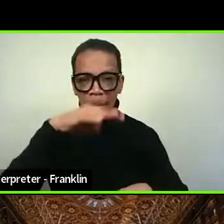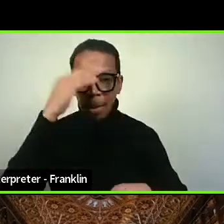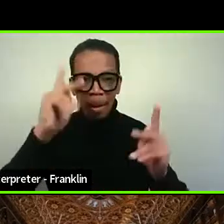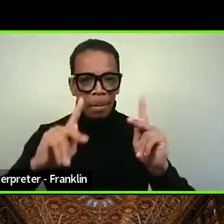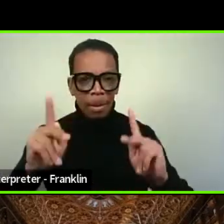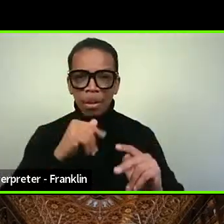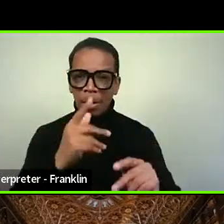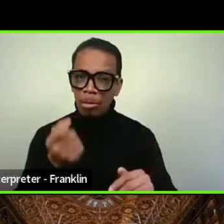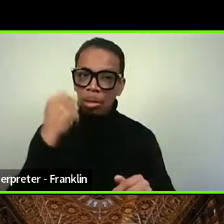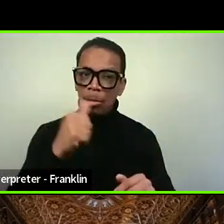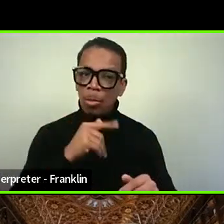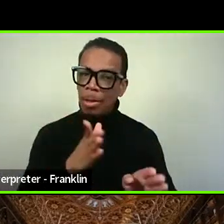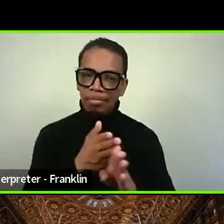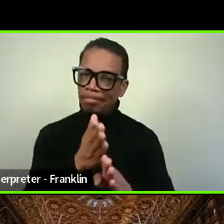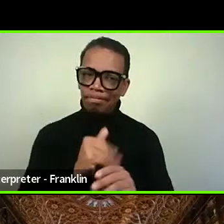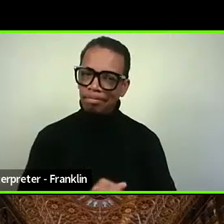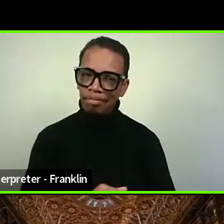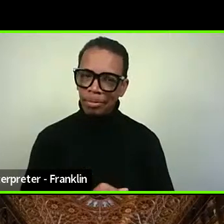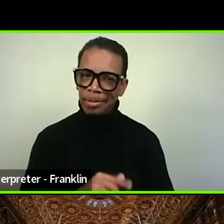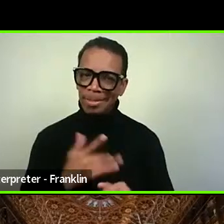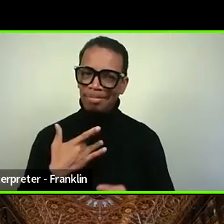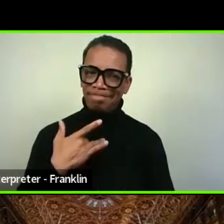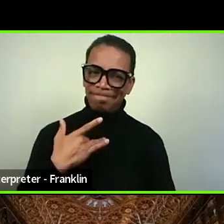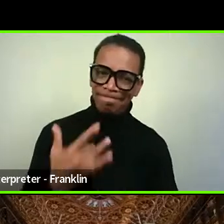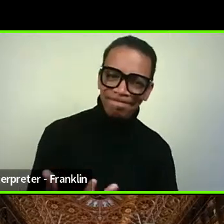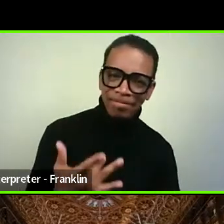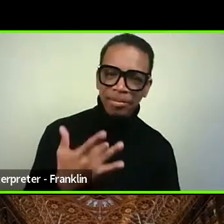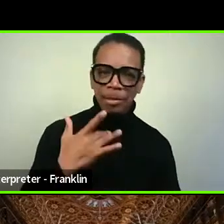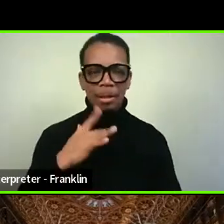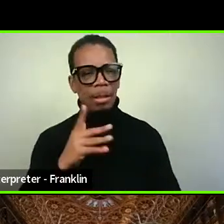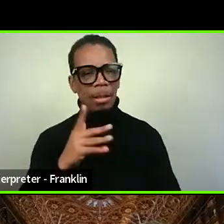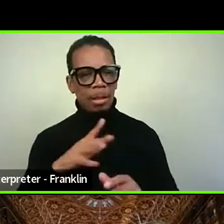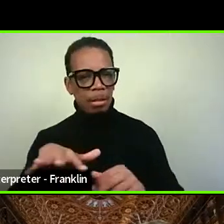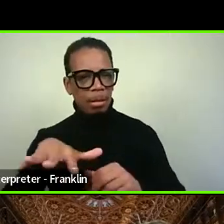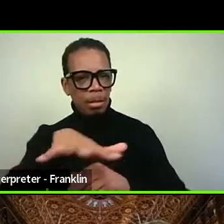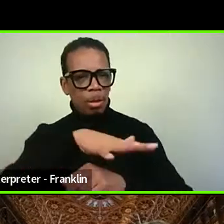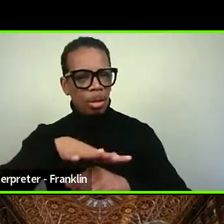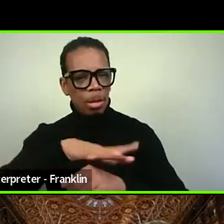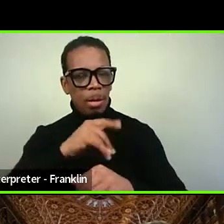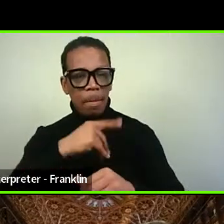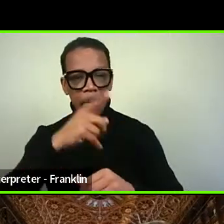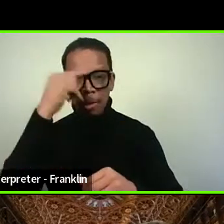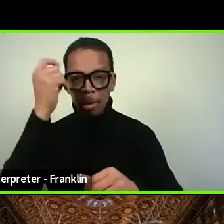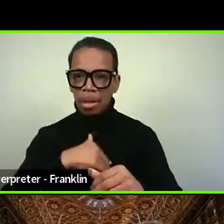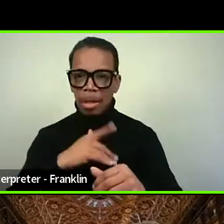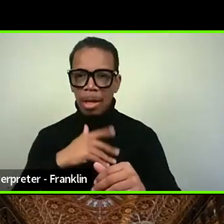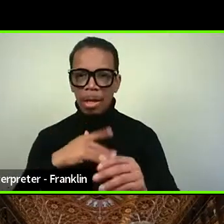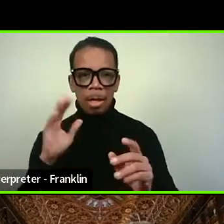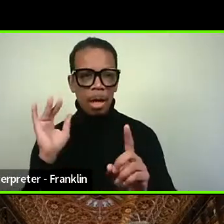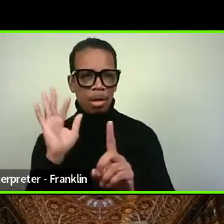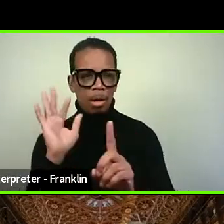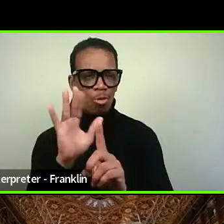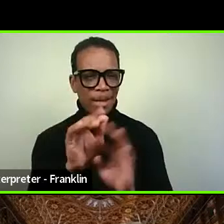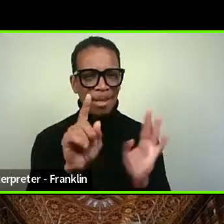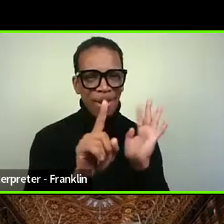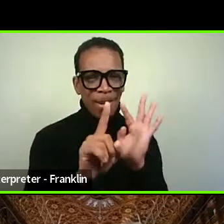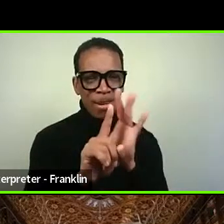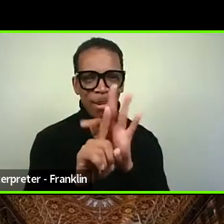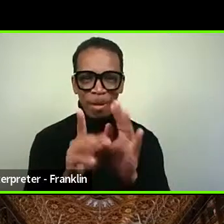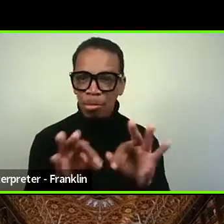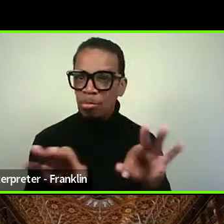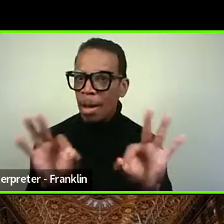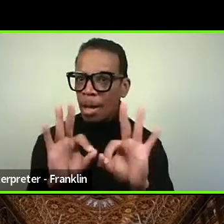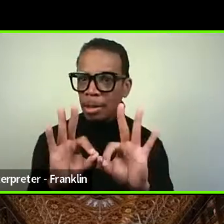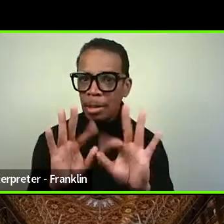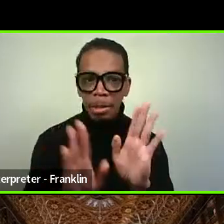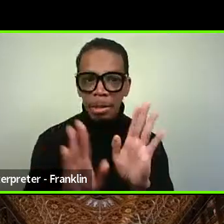the majority normally in these spaces. And so because of that, attraction matters, because it's a developmental thing